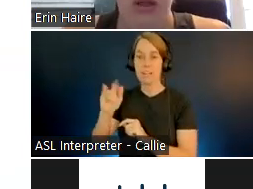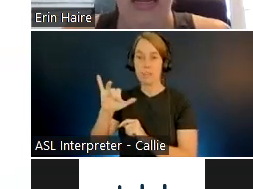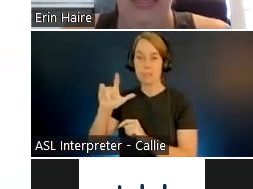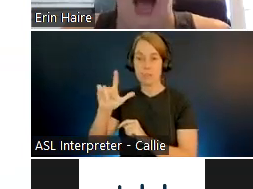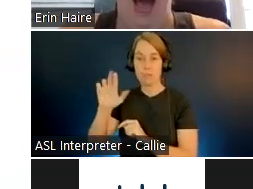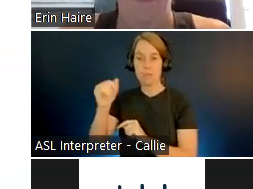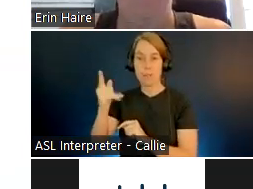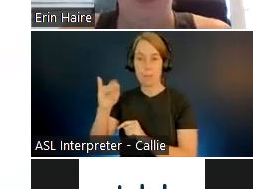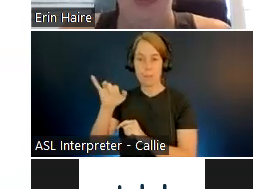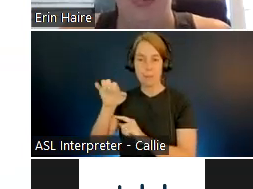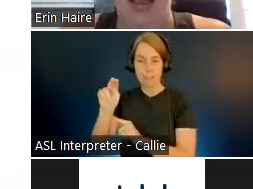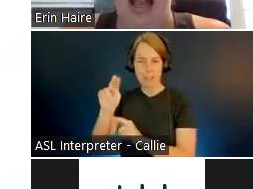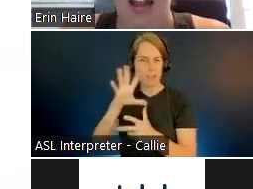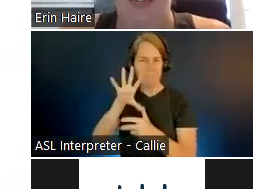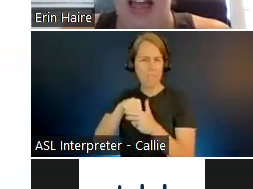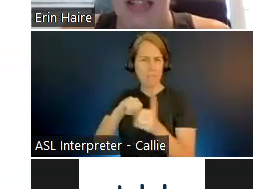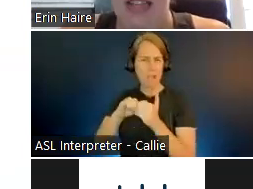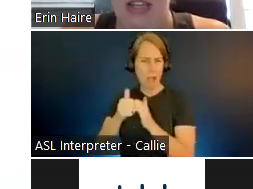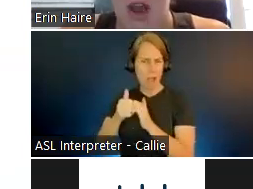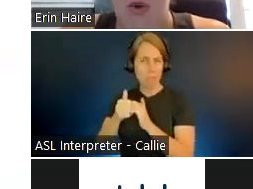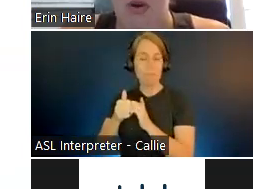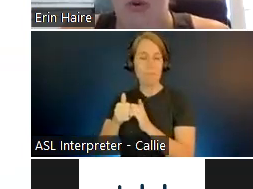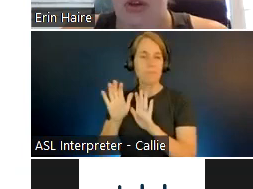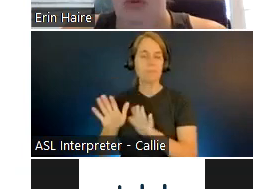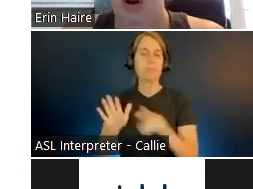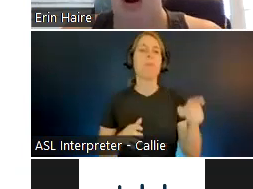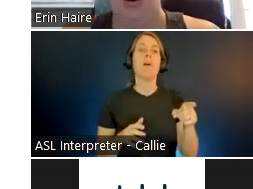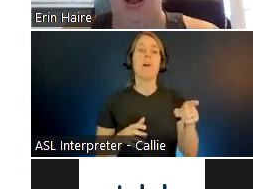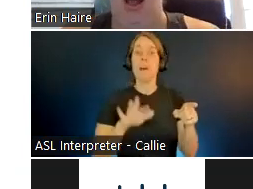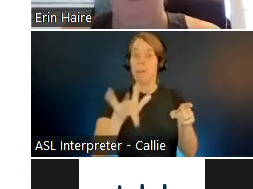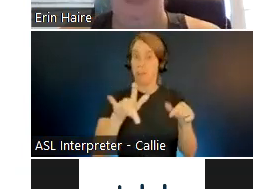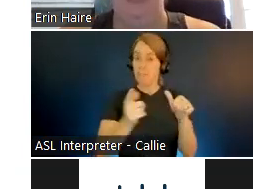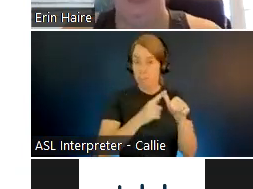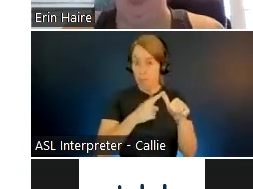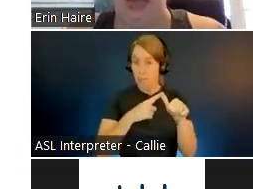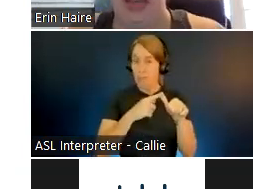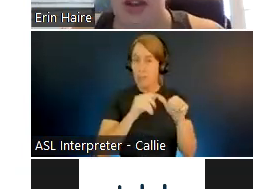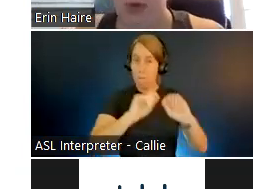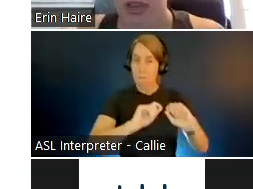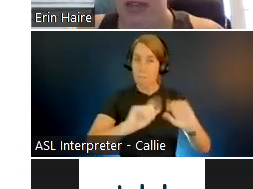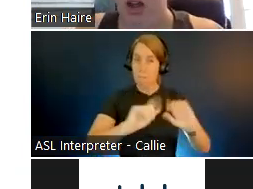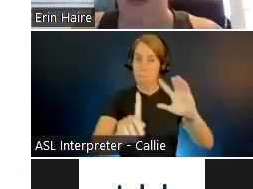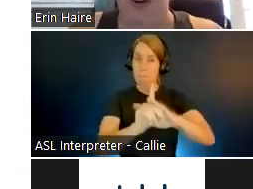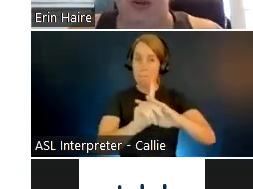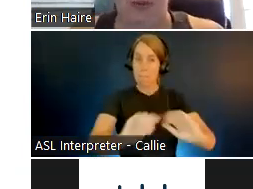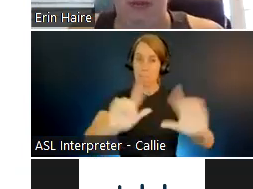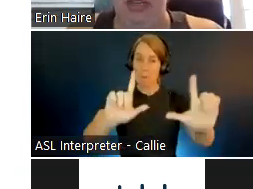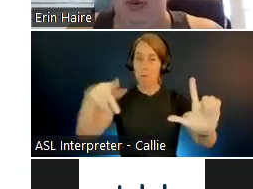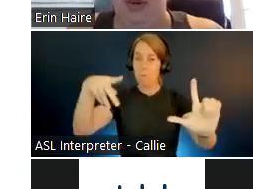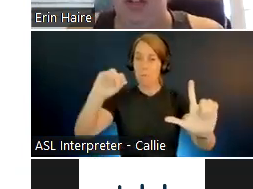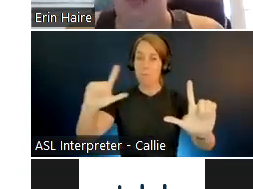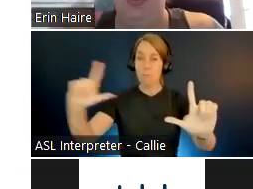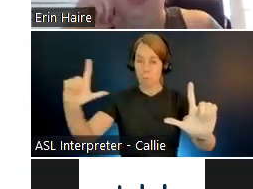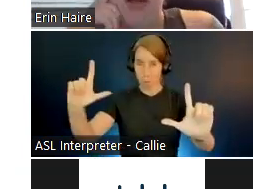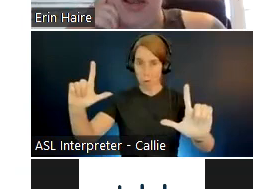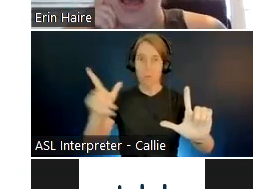poll that kind of lets us know who you are. And this is so we can tell our funders what we've been doing.